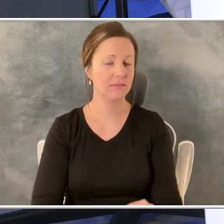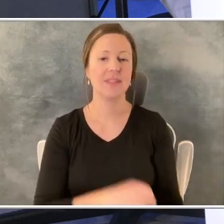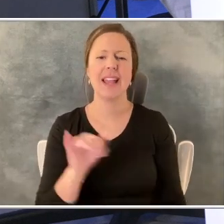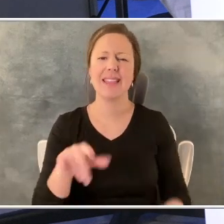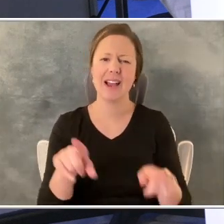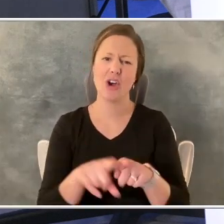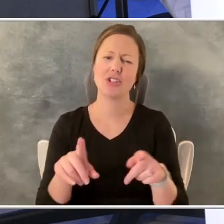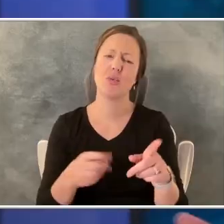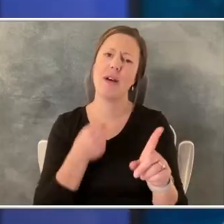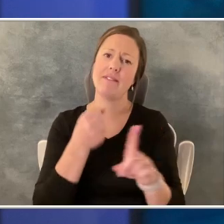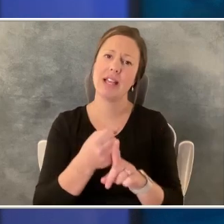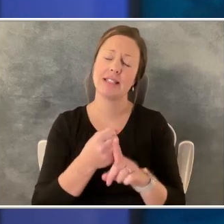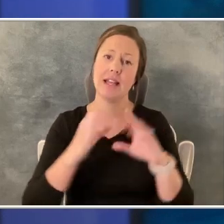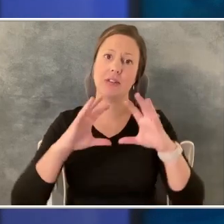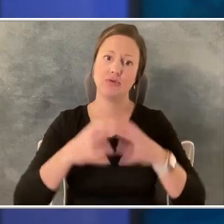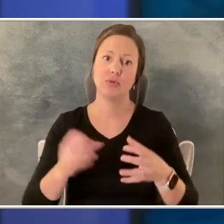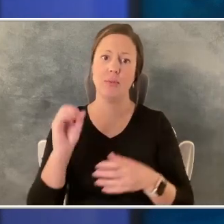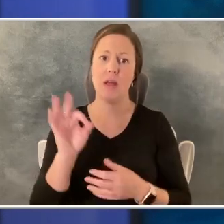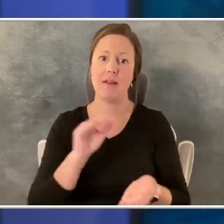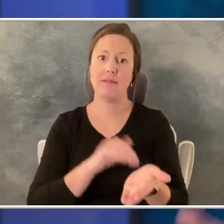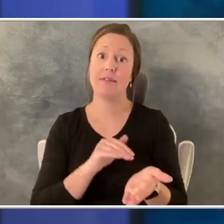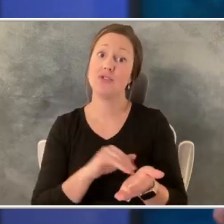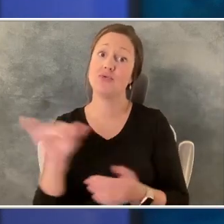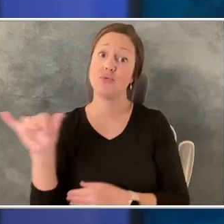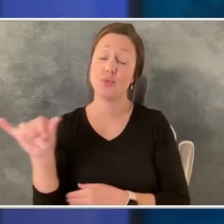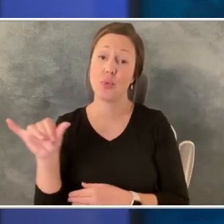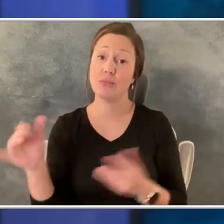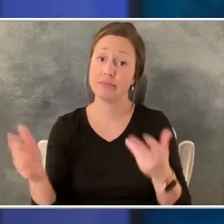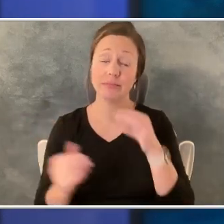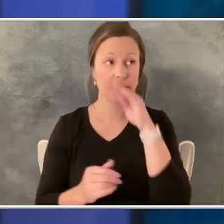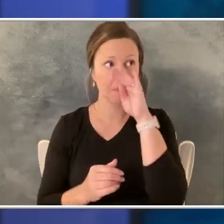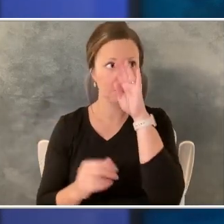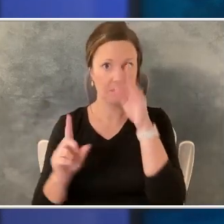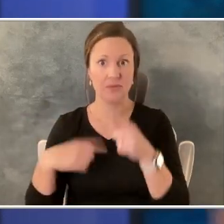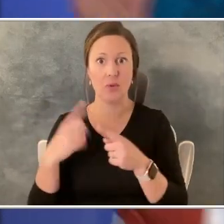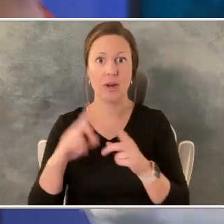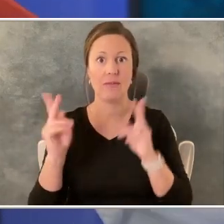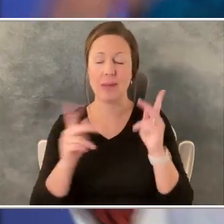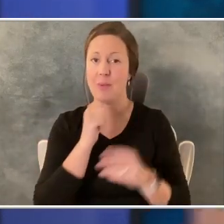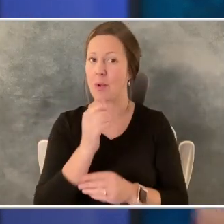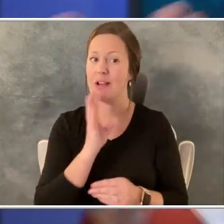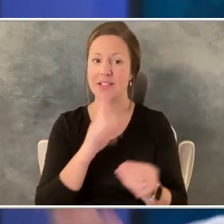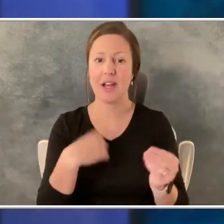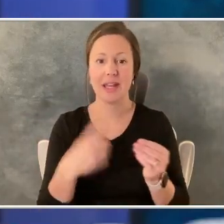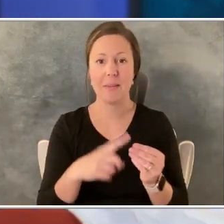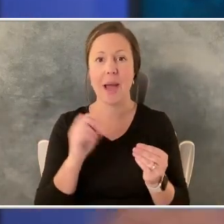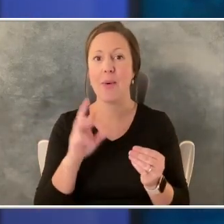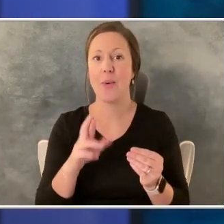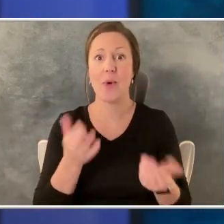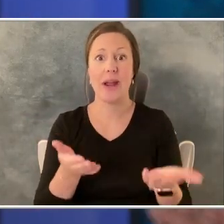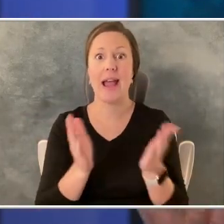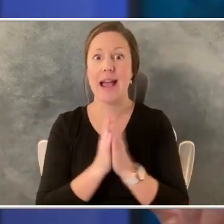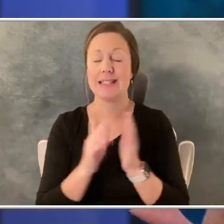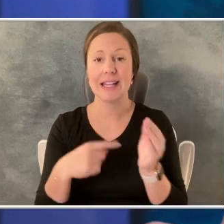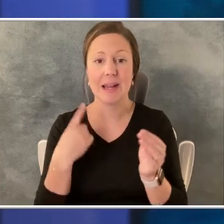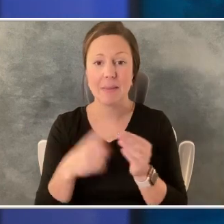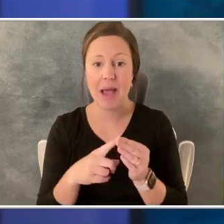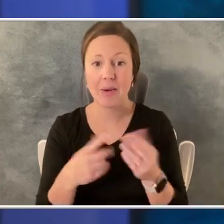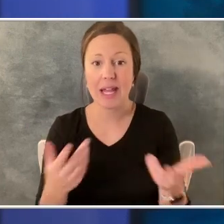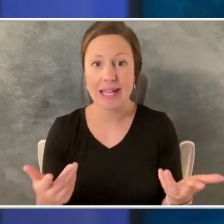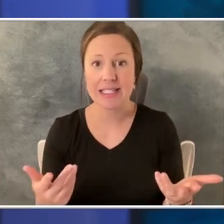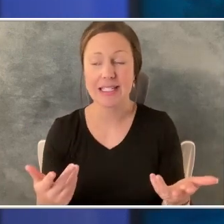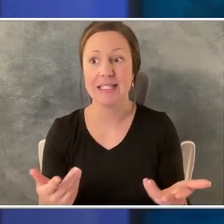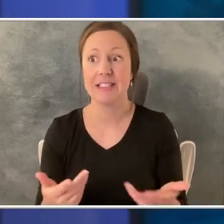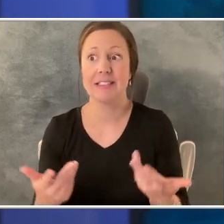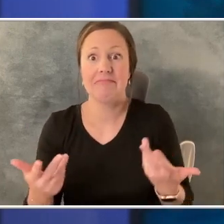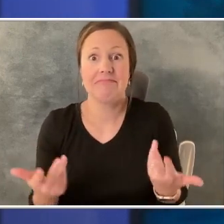physicians as well. True. Because when people weren't talking about or asking for it, and, when the WHI came down, we